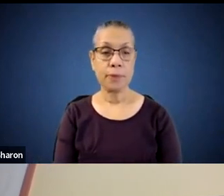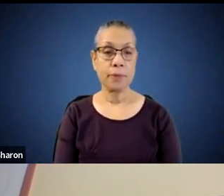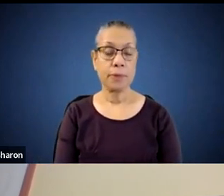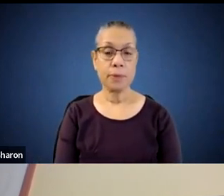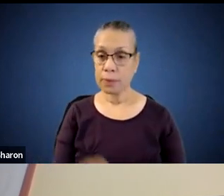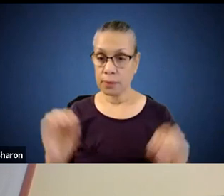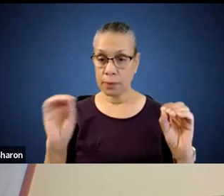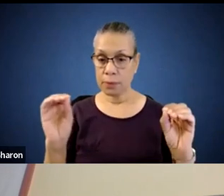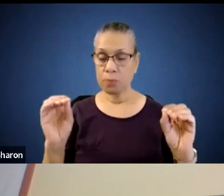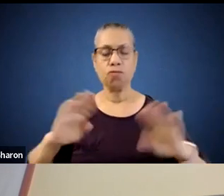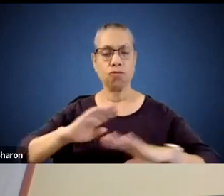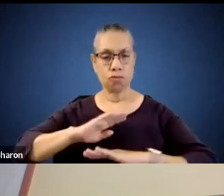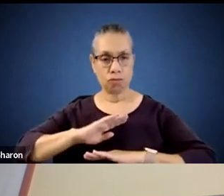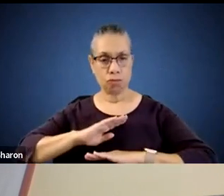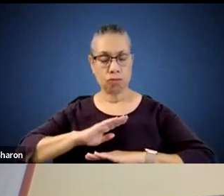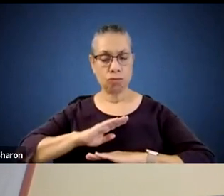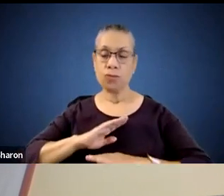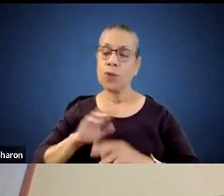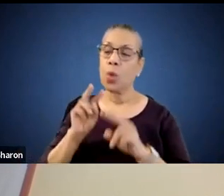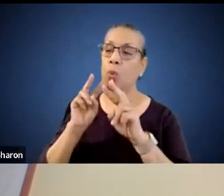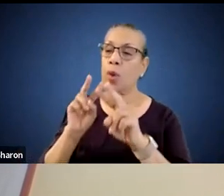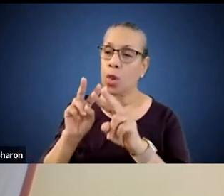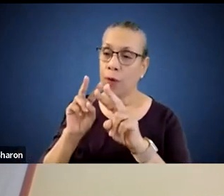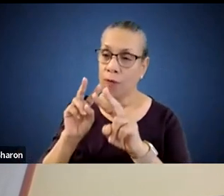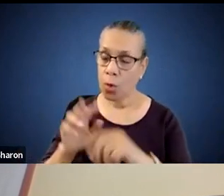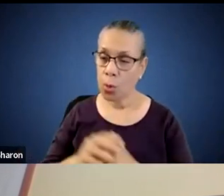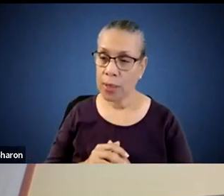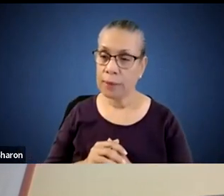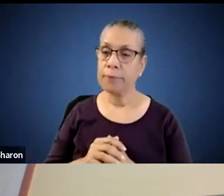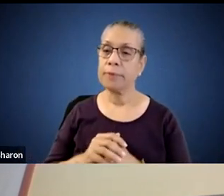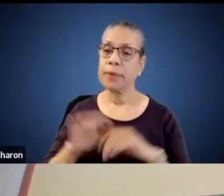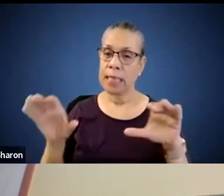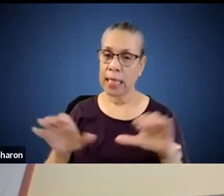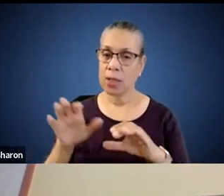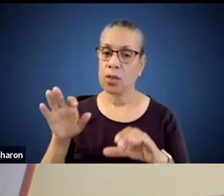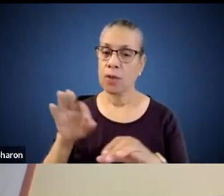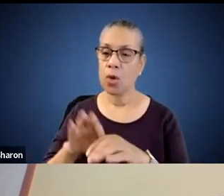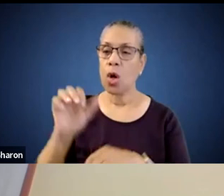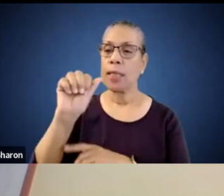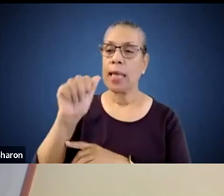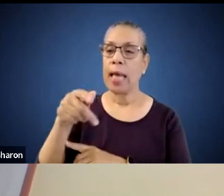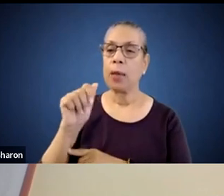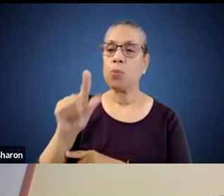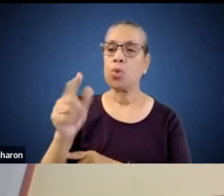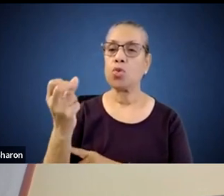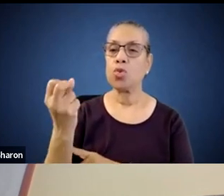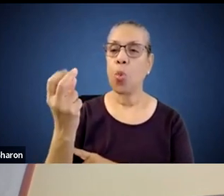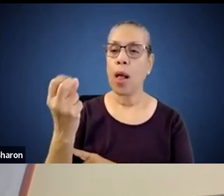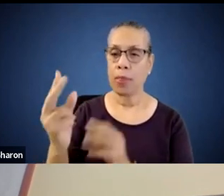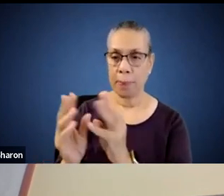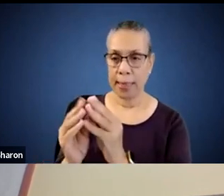nope I think we're fine and we look forward to taking action on this at our April 12th meeting